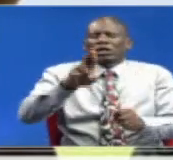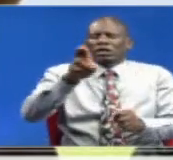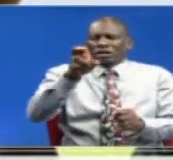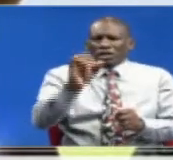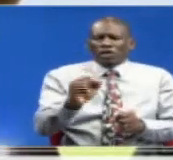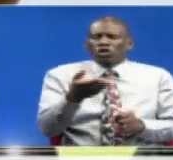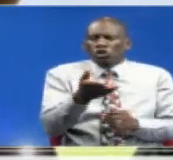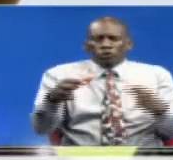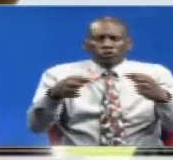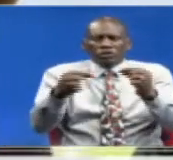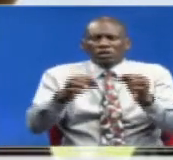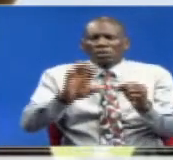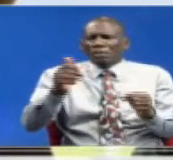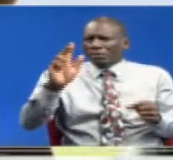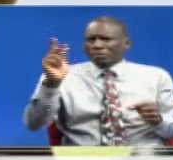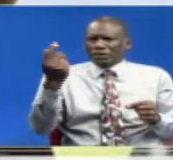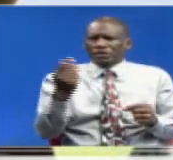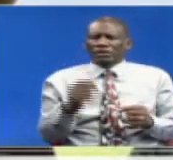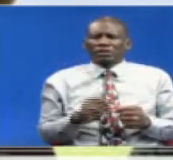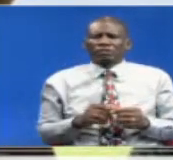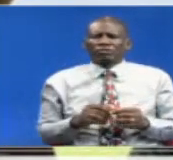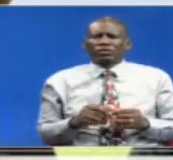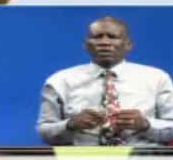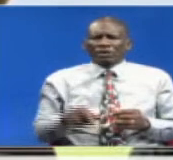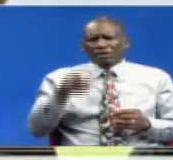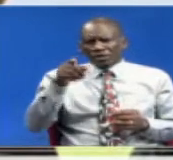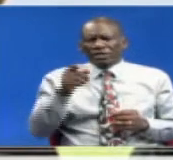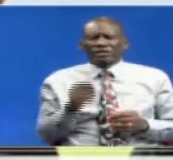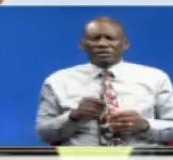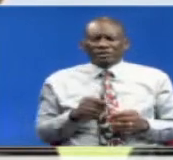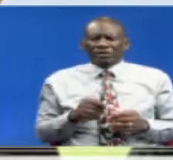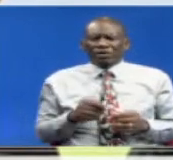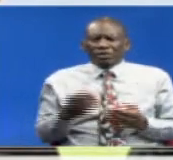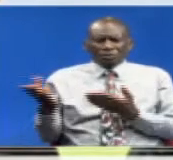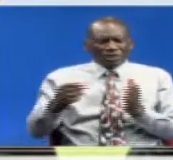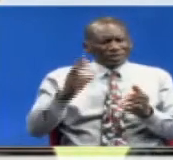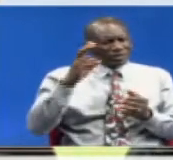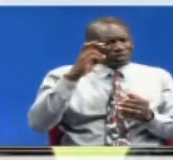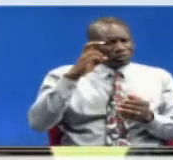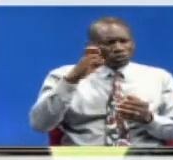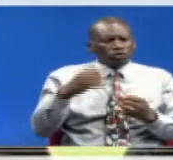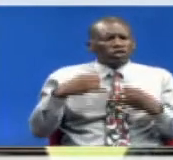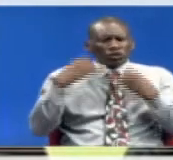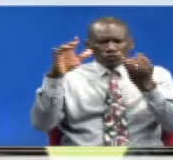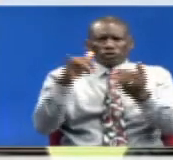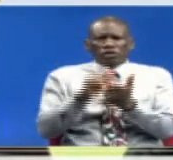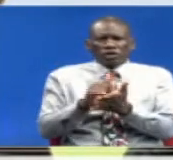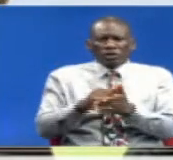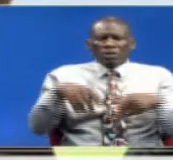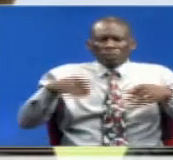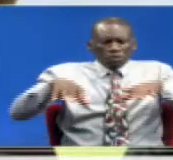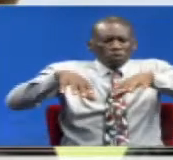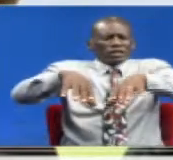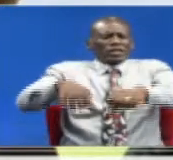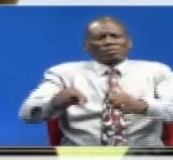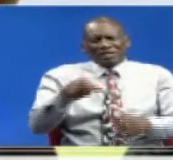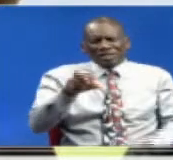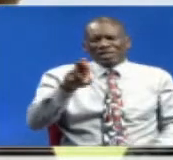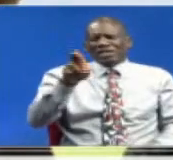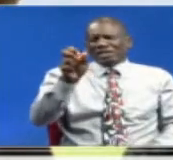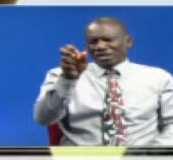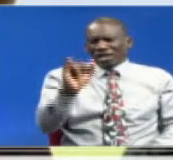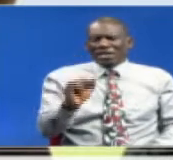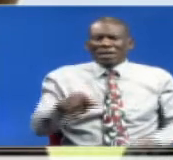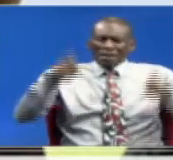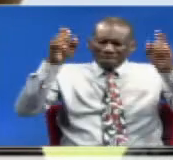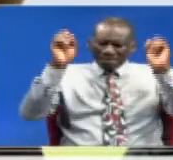the president lend credence to reports that his abduction must have been related to